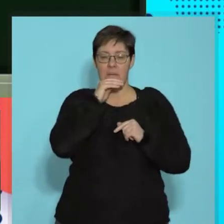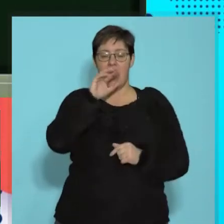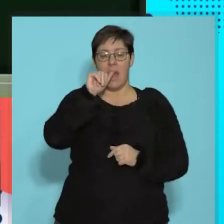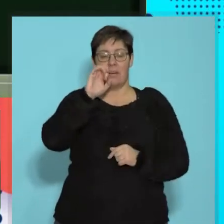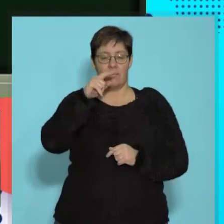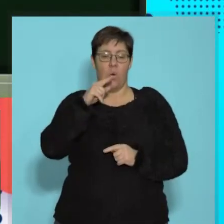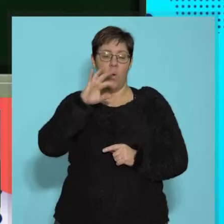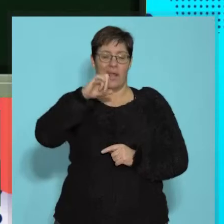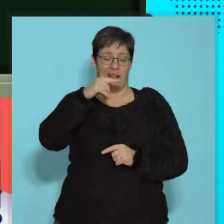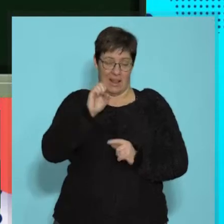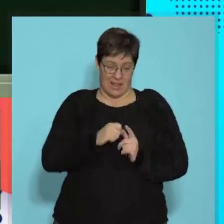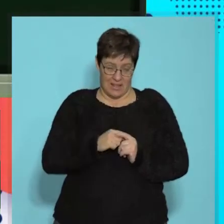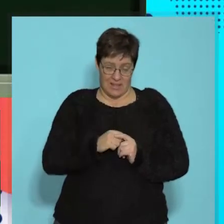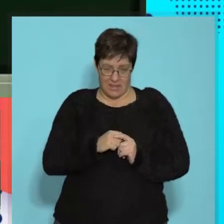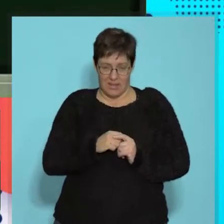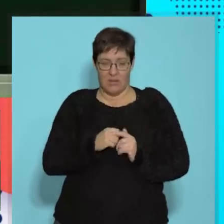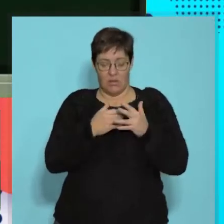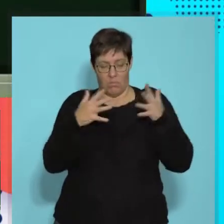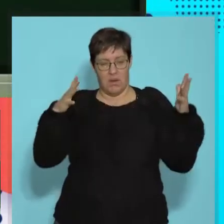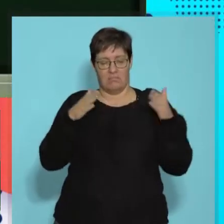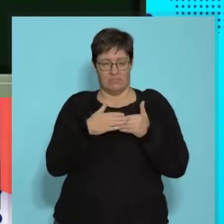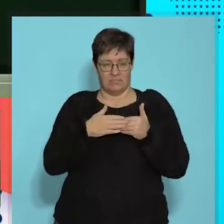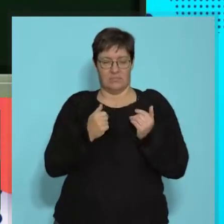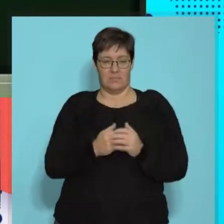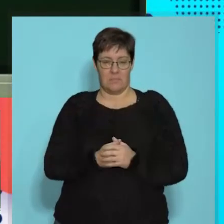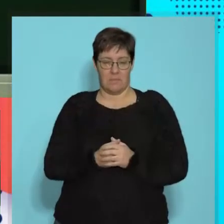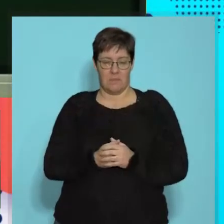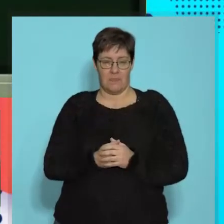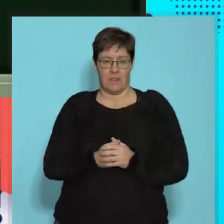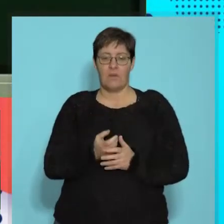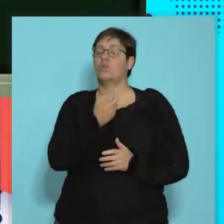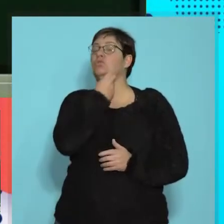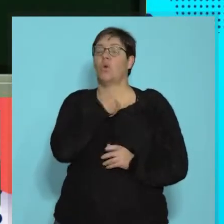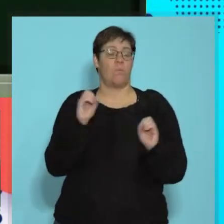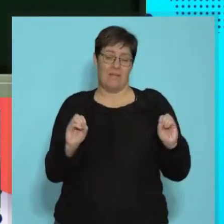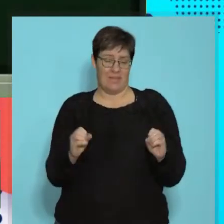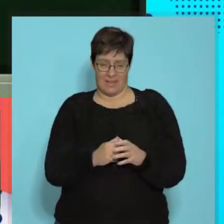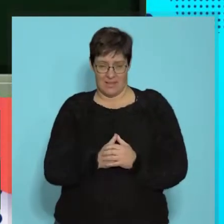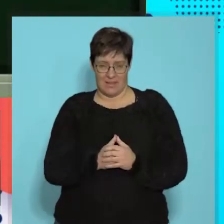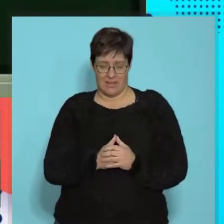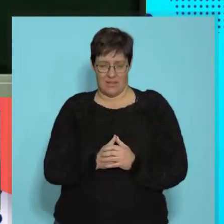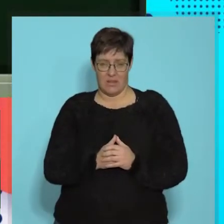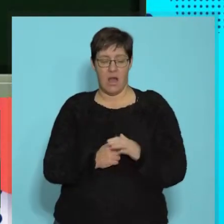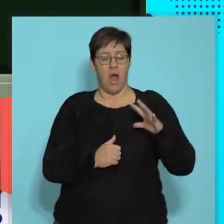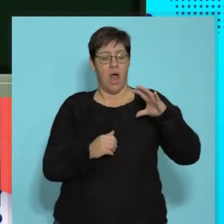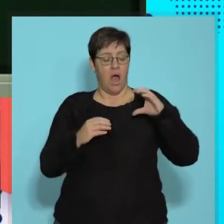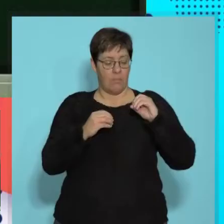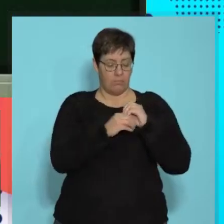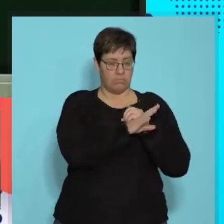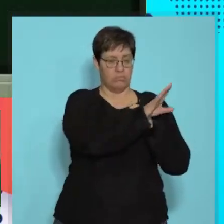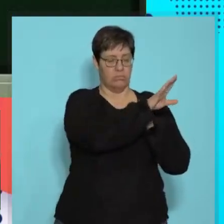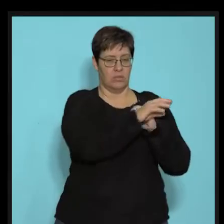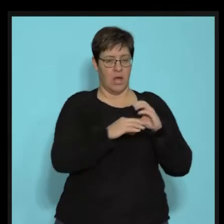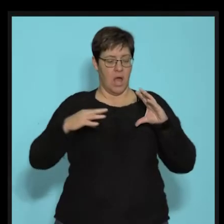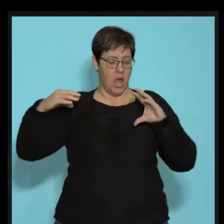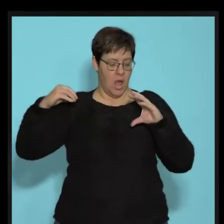slit. It opens and the water comes out. He doesn't swallow the water. Open, close, go out. So as you